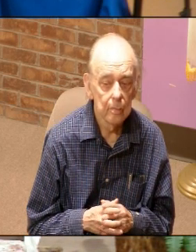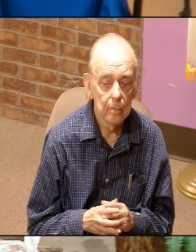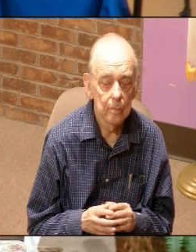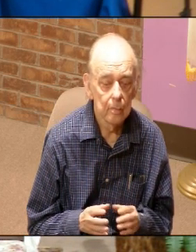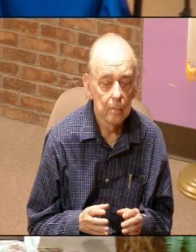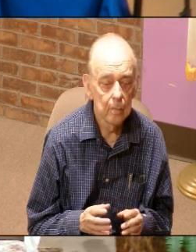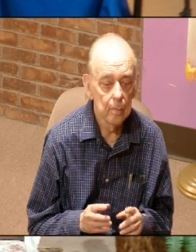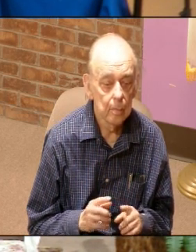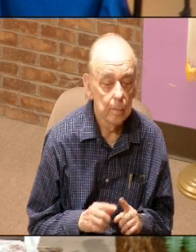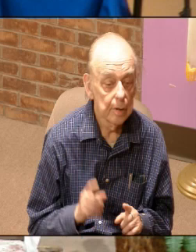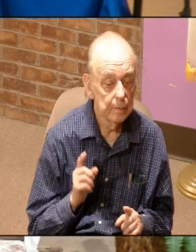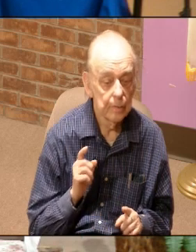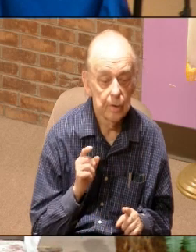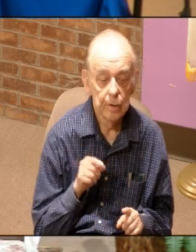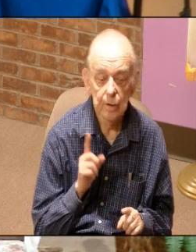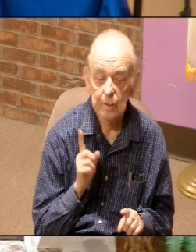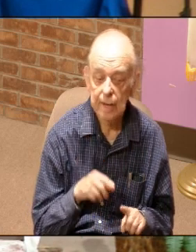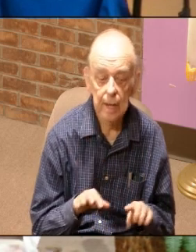But you can't.